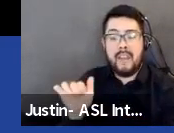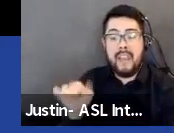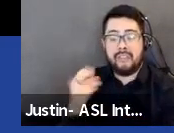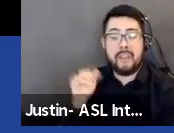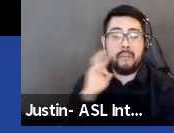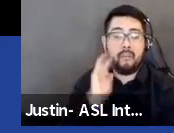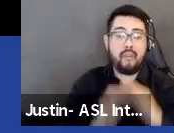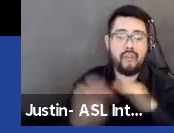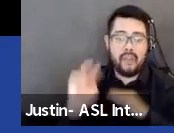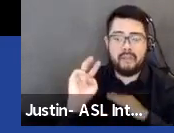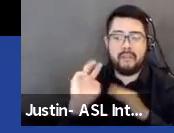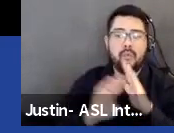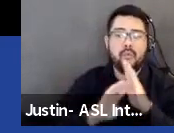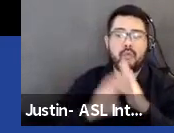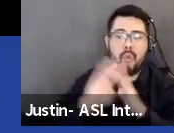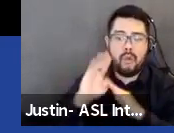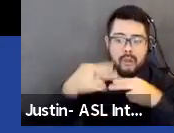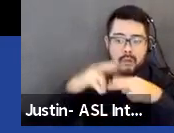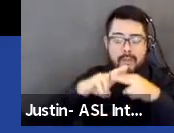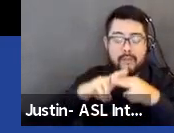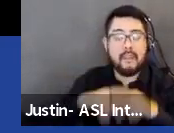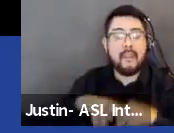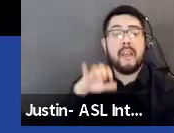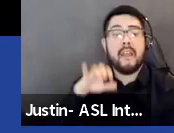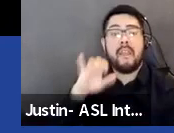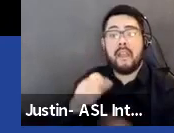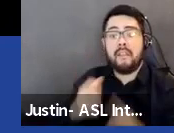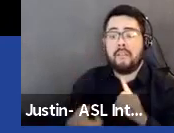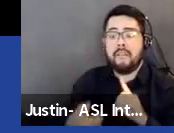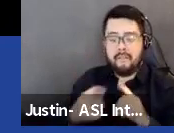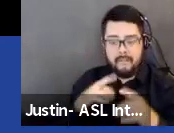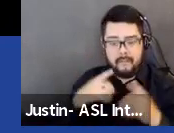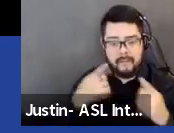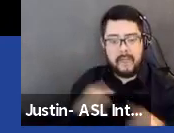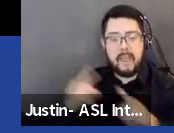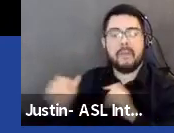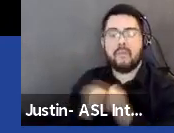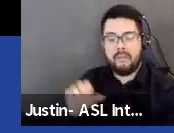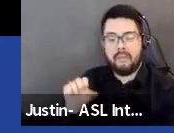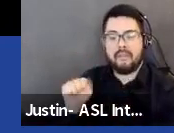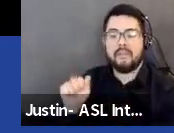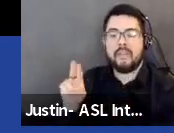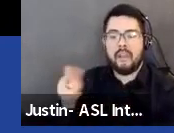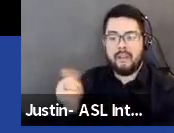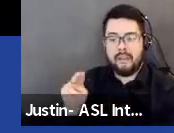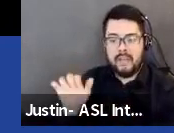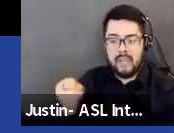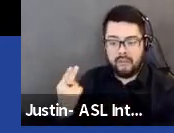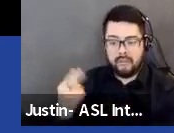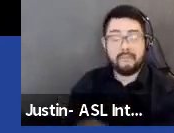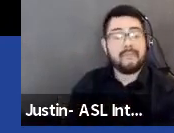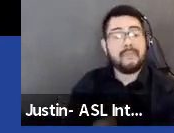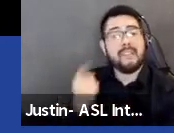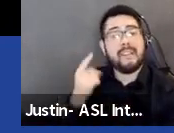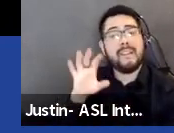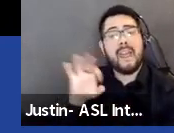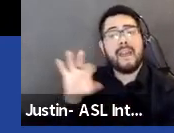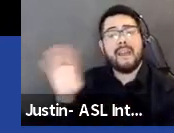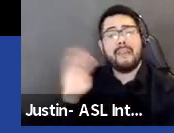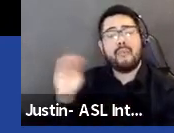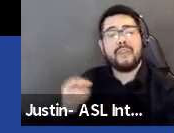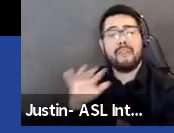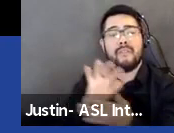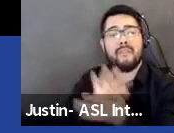growth trajectory the growth projections have come to fruition at saganash percent of those enrolled in